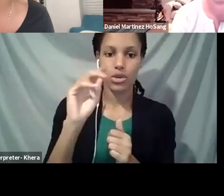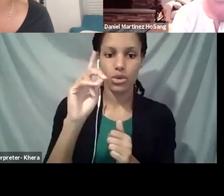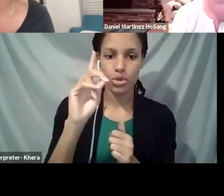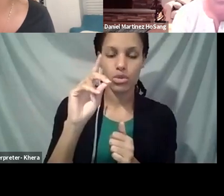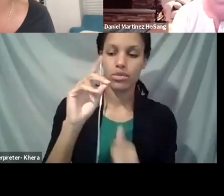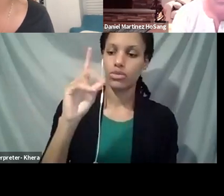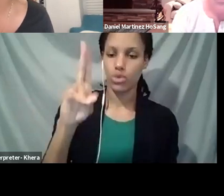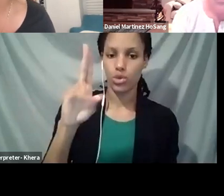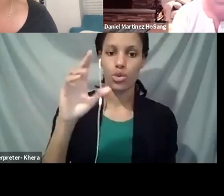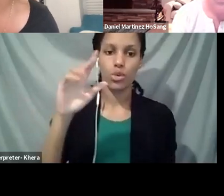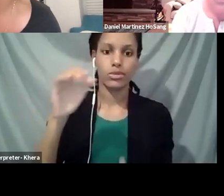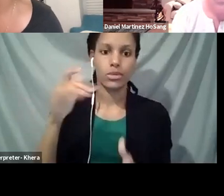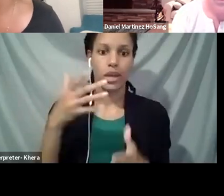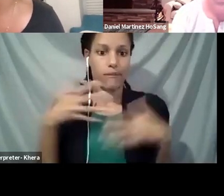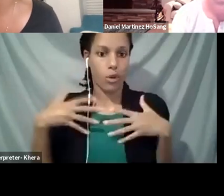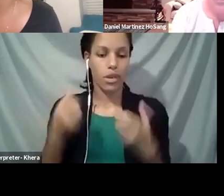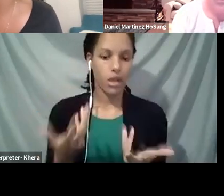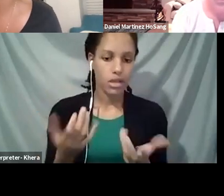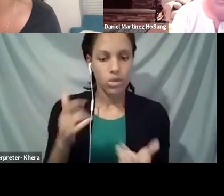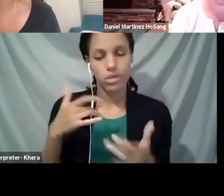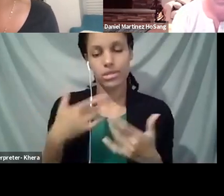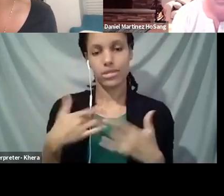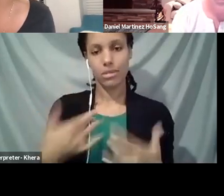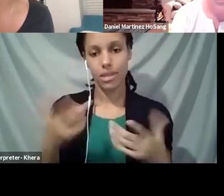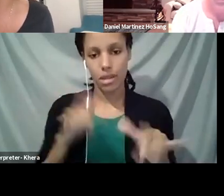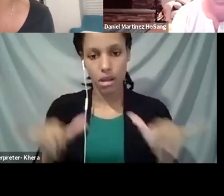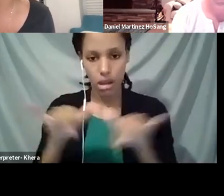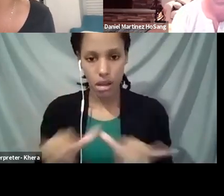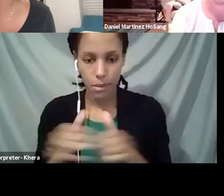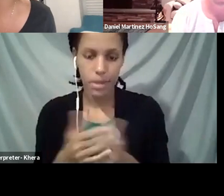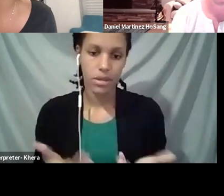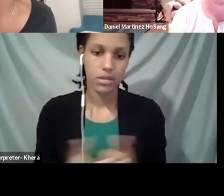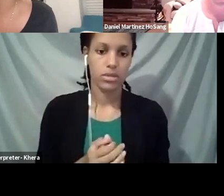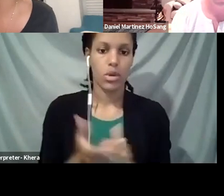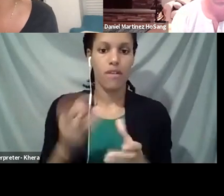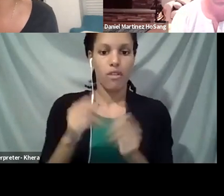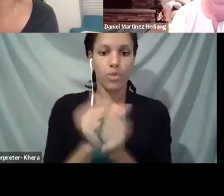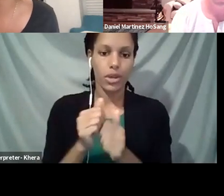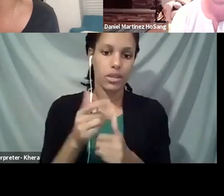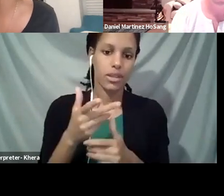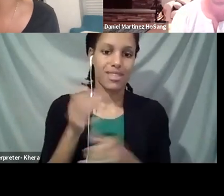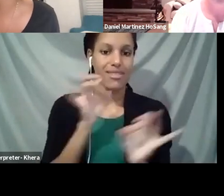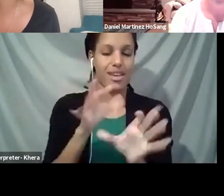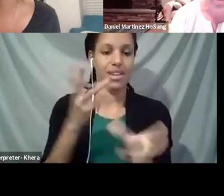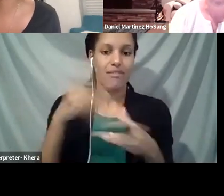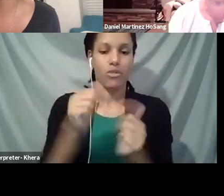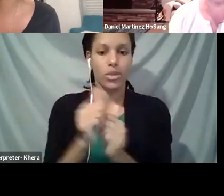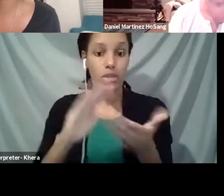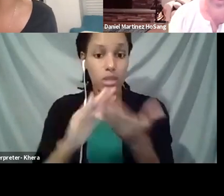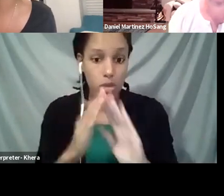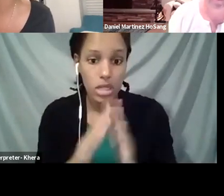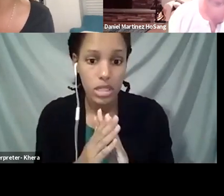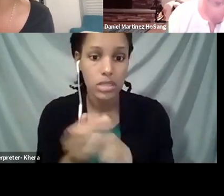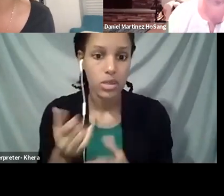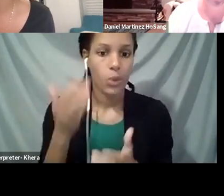that like we are spreading hate against Hindu communities, which that claim in itself is like Islamophobic and is trying to distract from